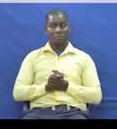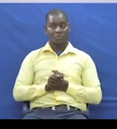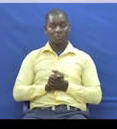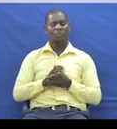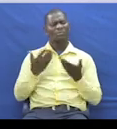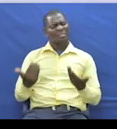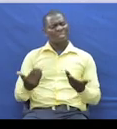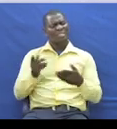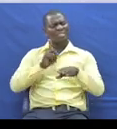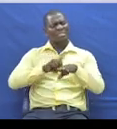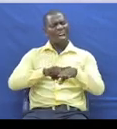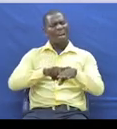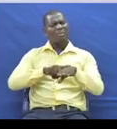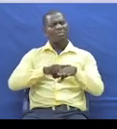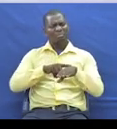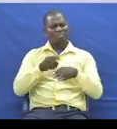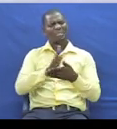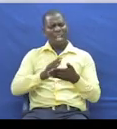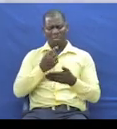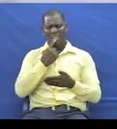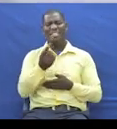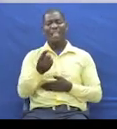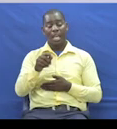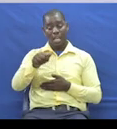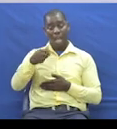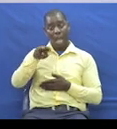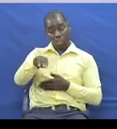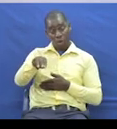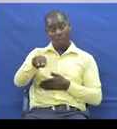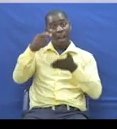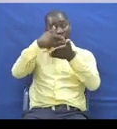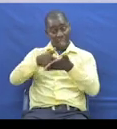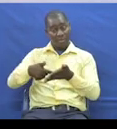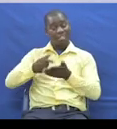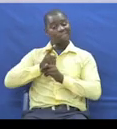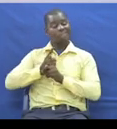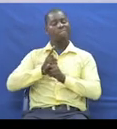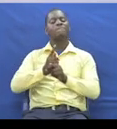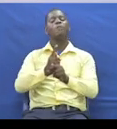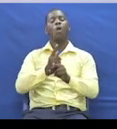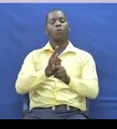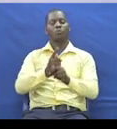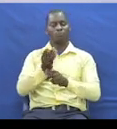or sometimes we say the subatomic particles, namely as follows.